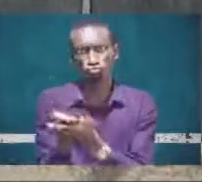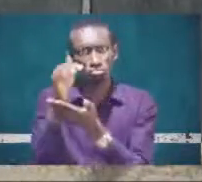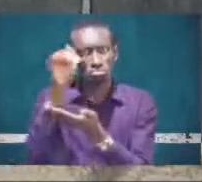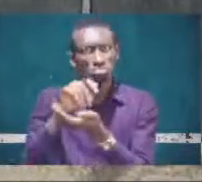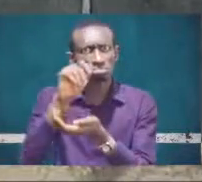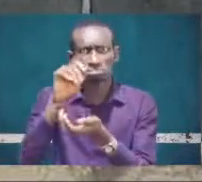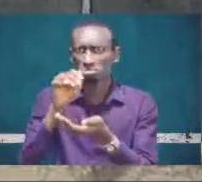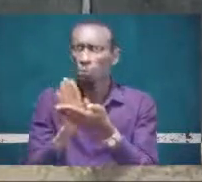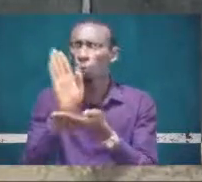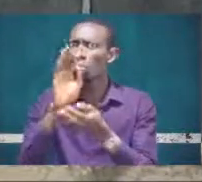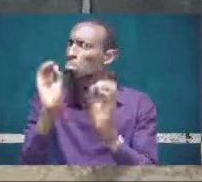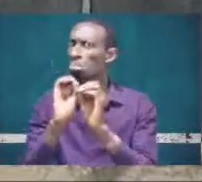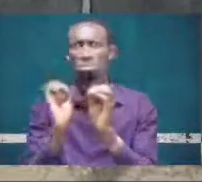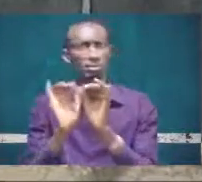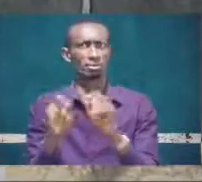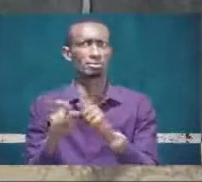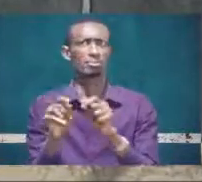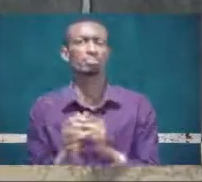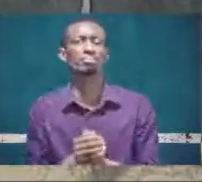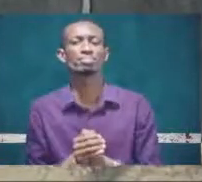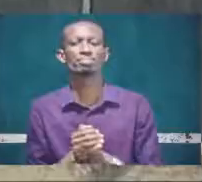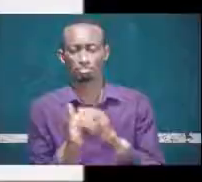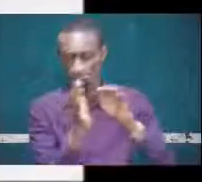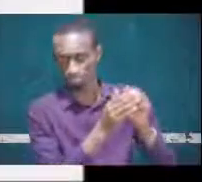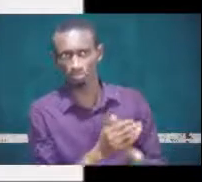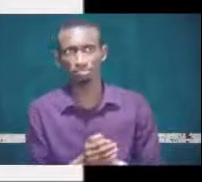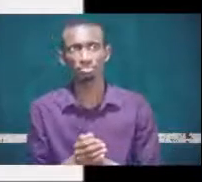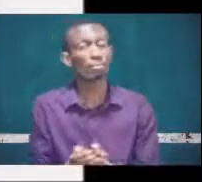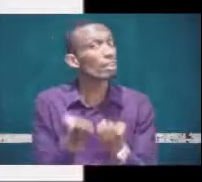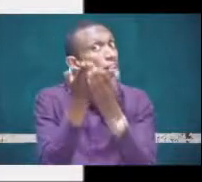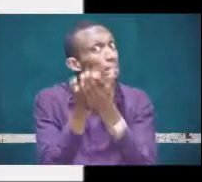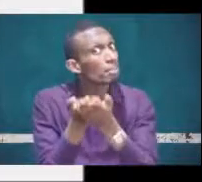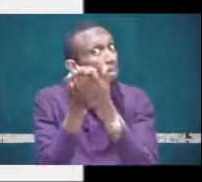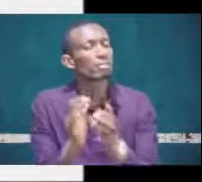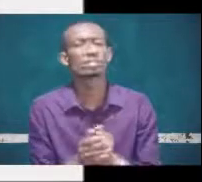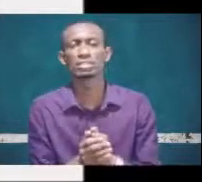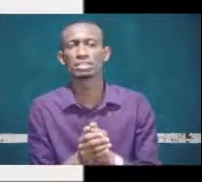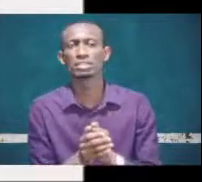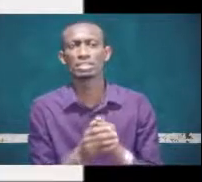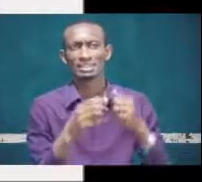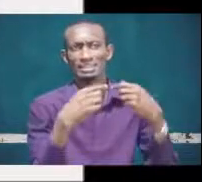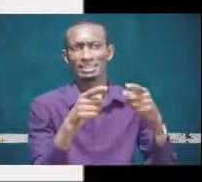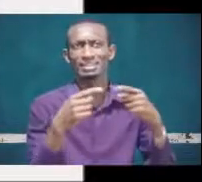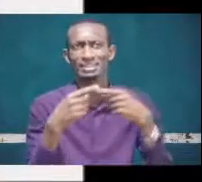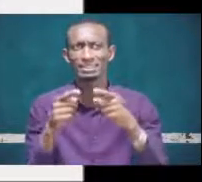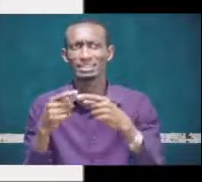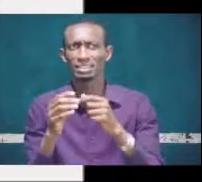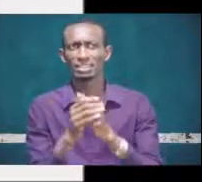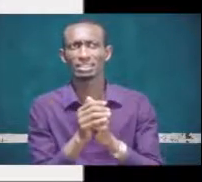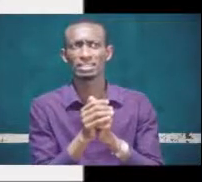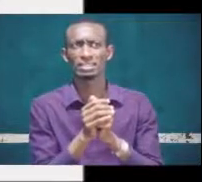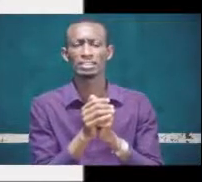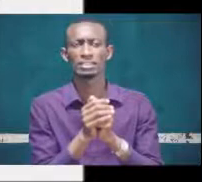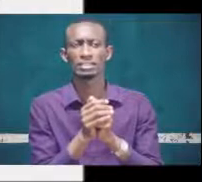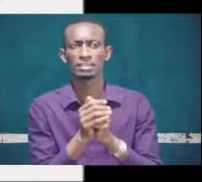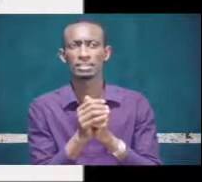demanded. Then we have demand for given goods. Demand for given goods. So what is a given good? It is a